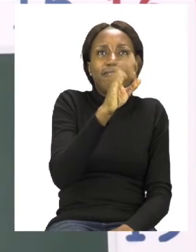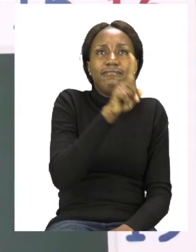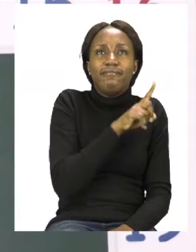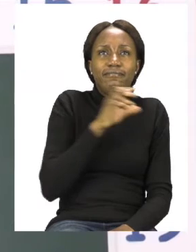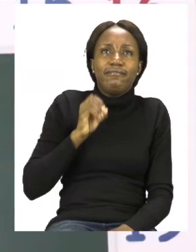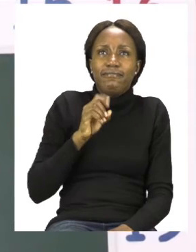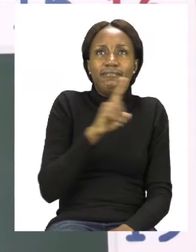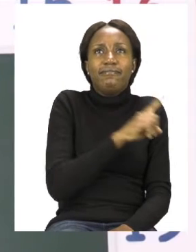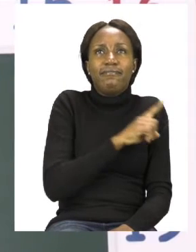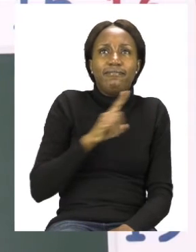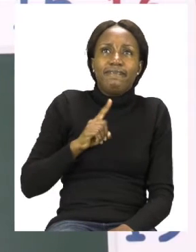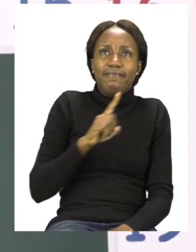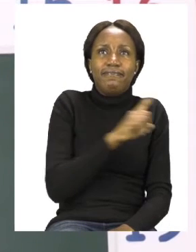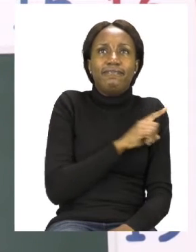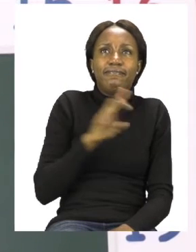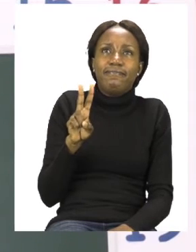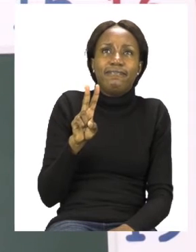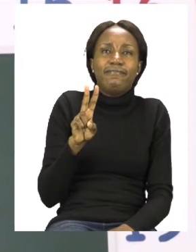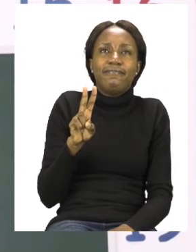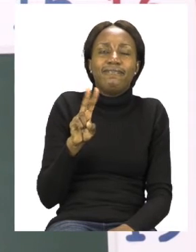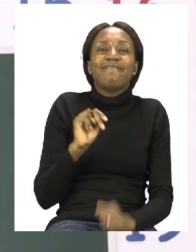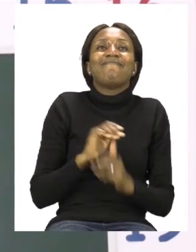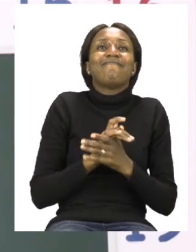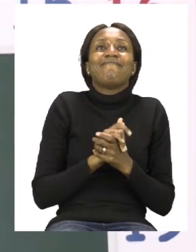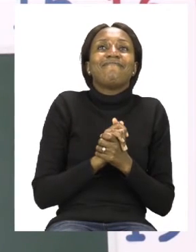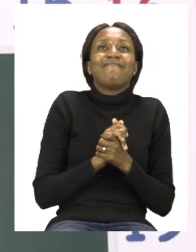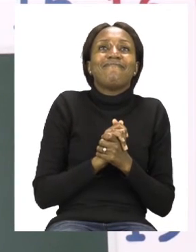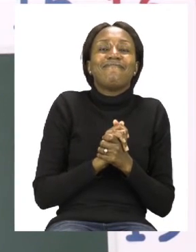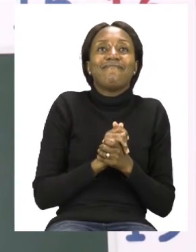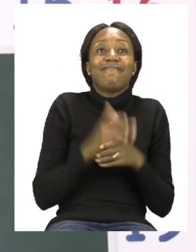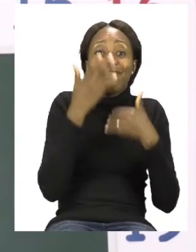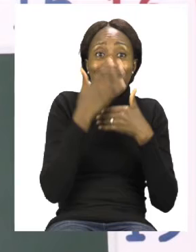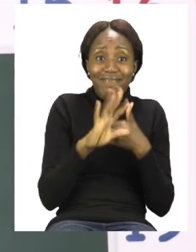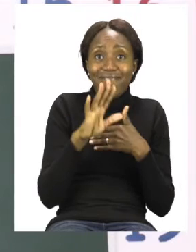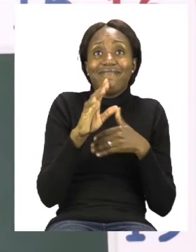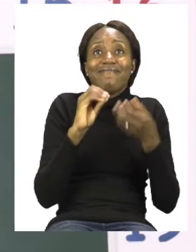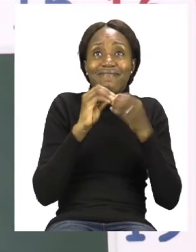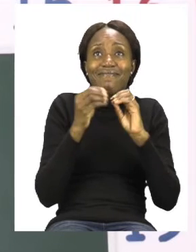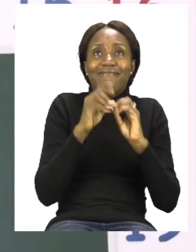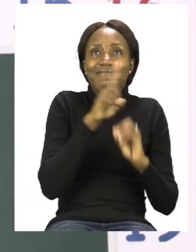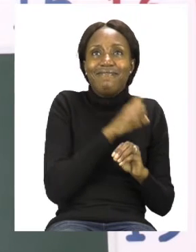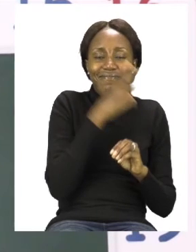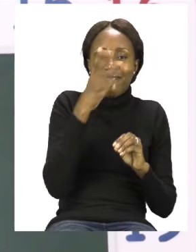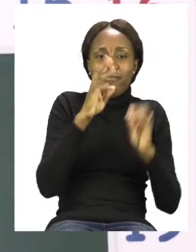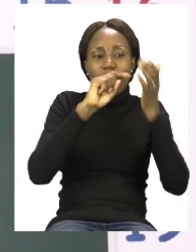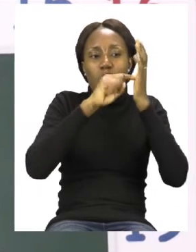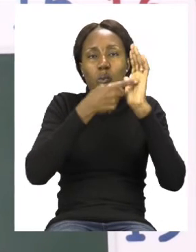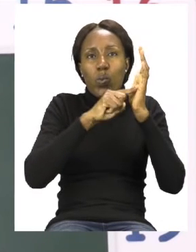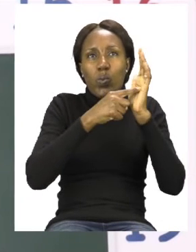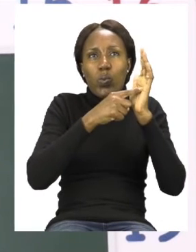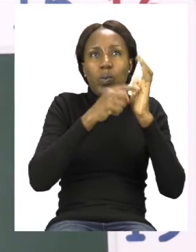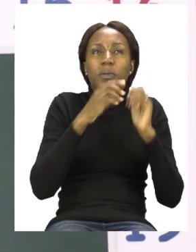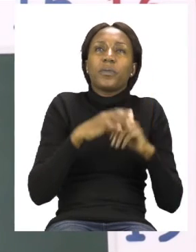9, 10, 11, 12. So we managed to draw 12 dots. Let's take a